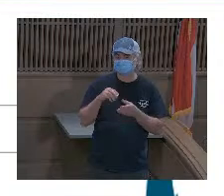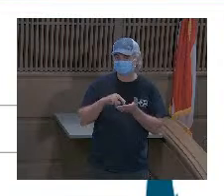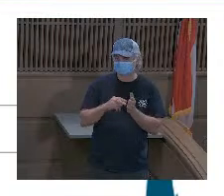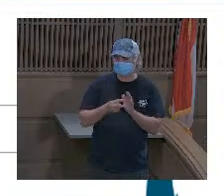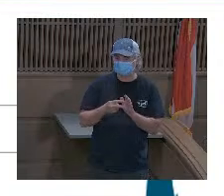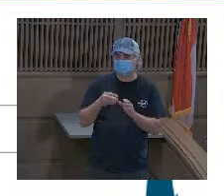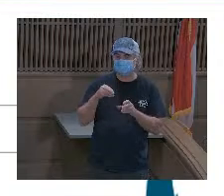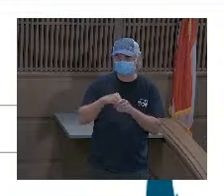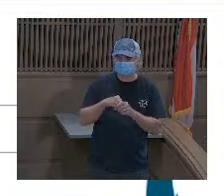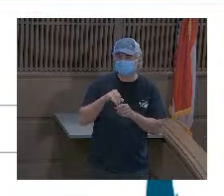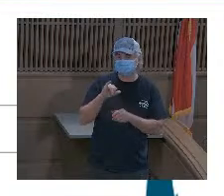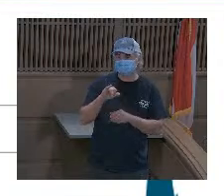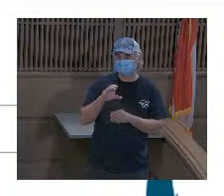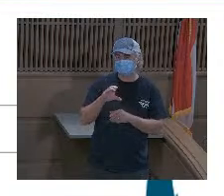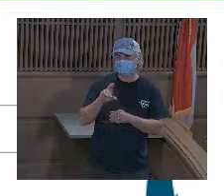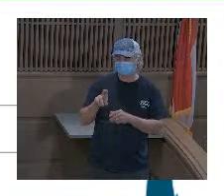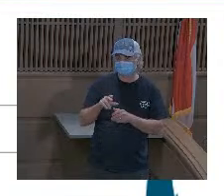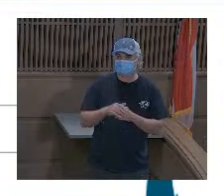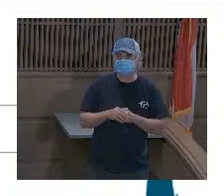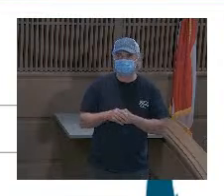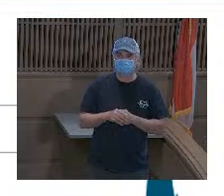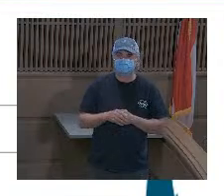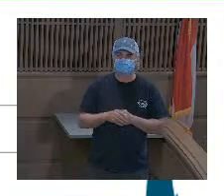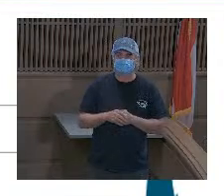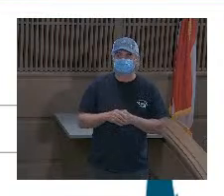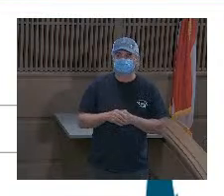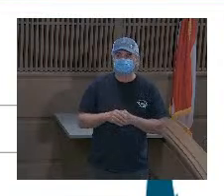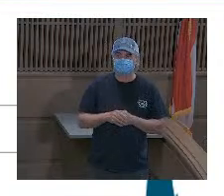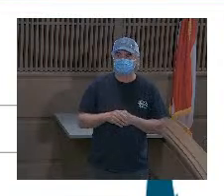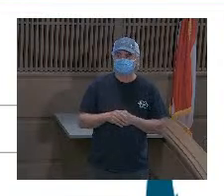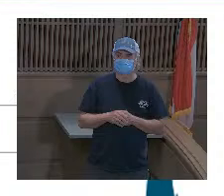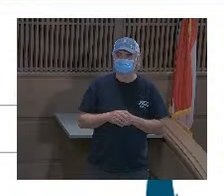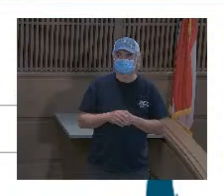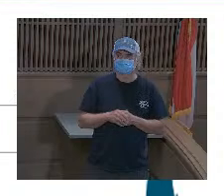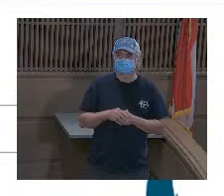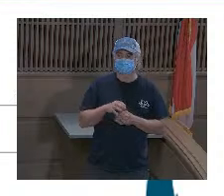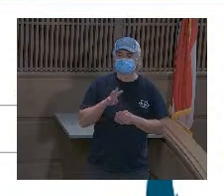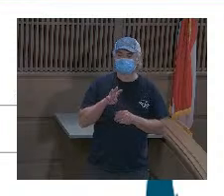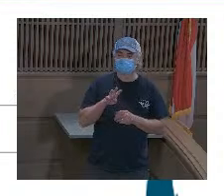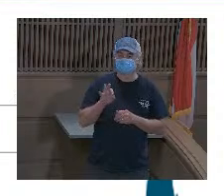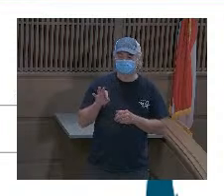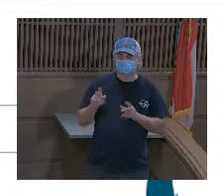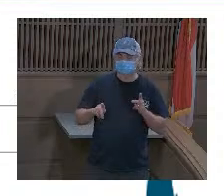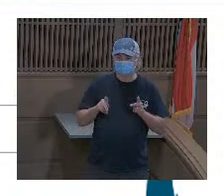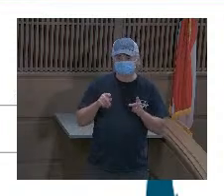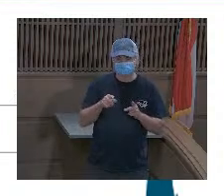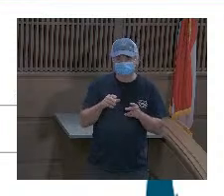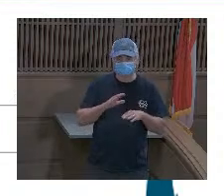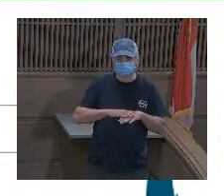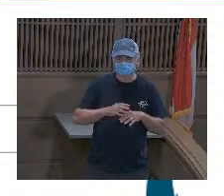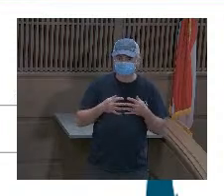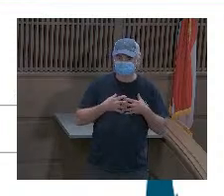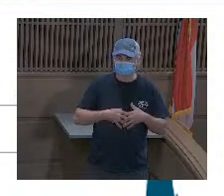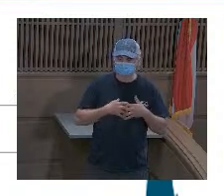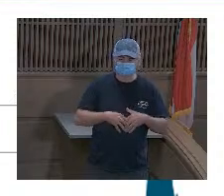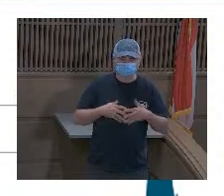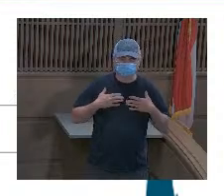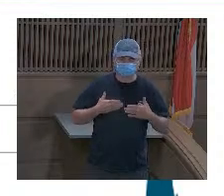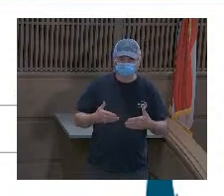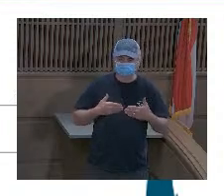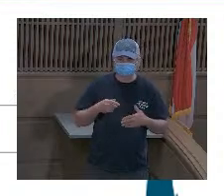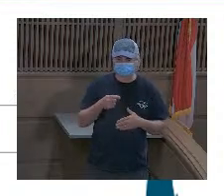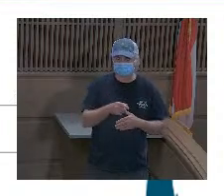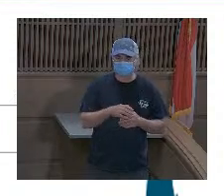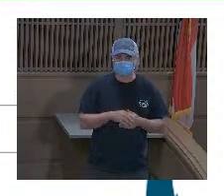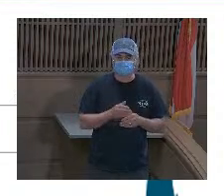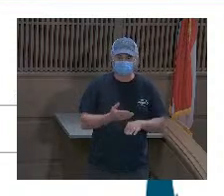have 60 patients in the intensive care units, 49 of which are on ventilators. Our overall numbers, again, are